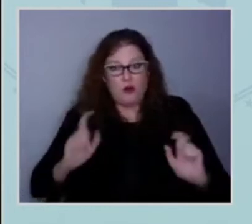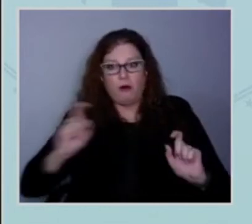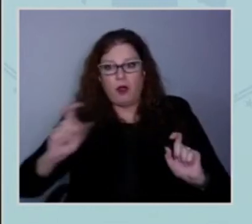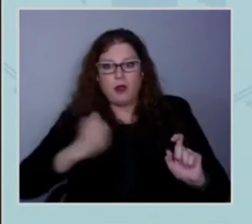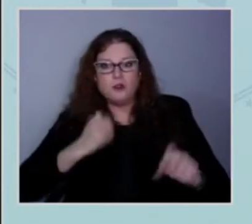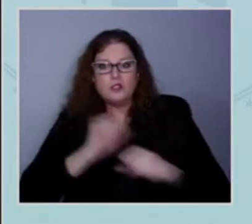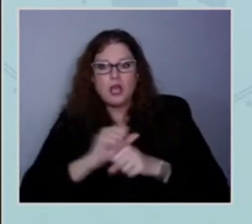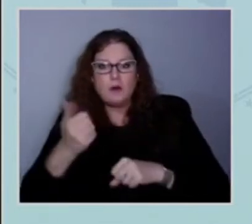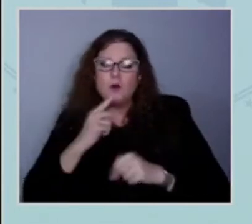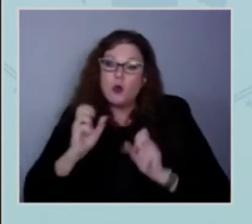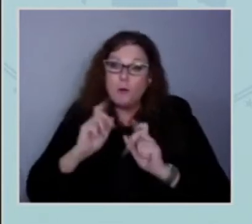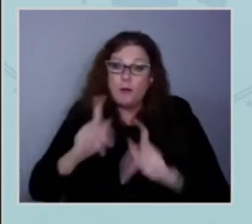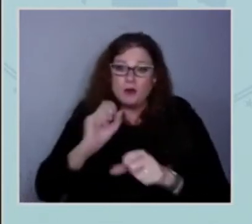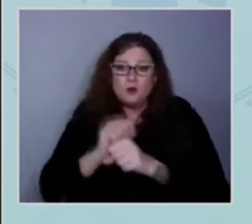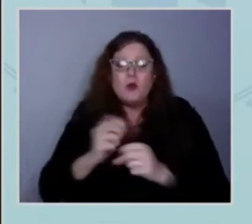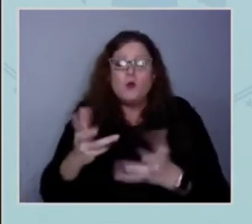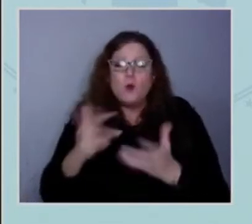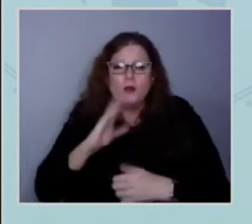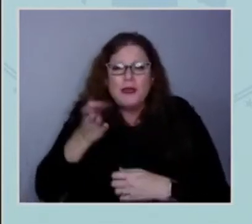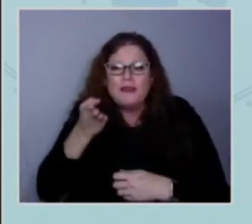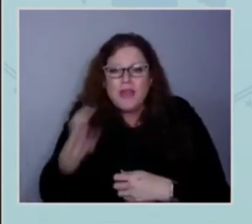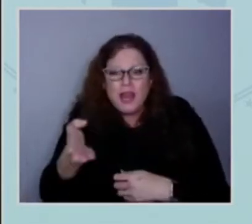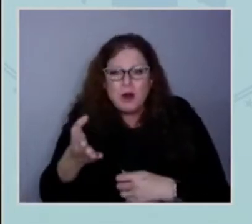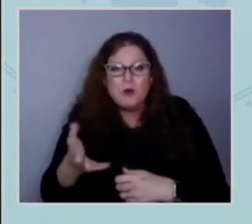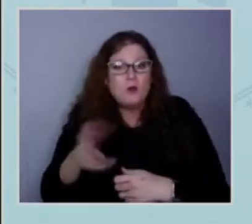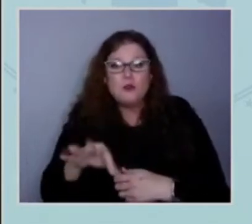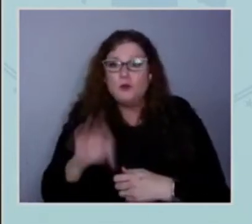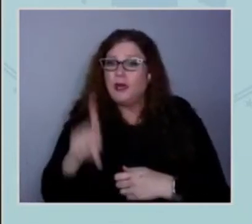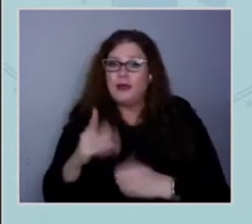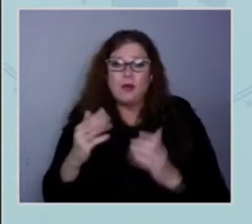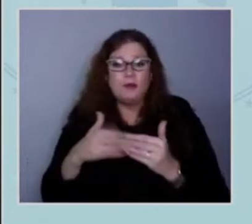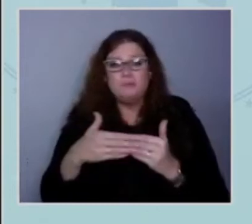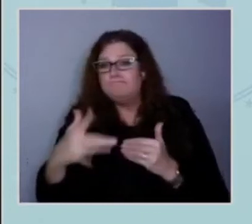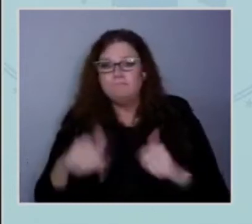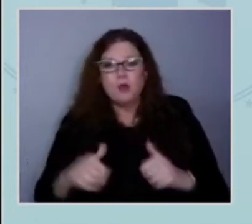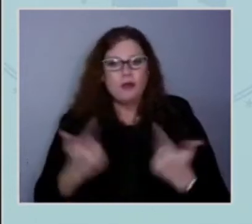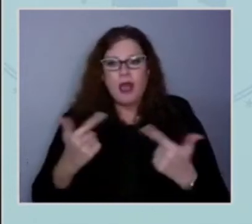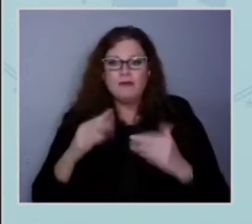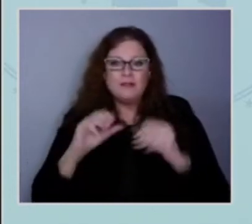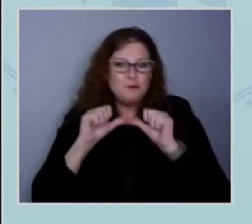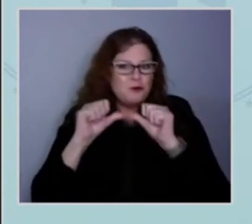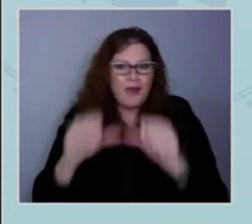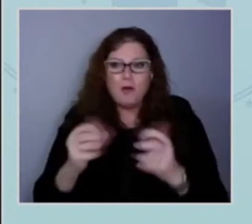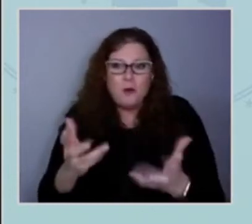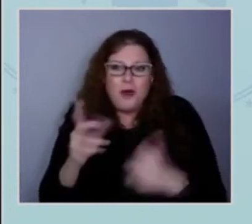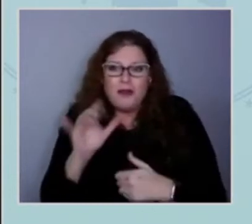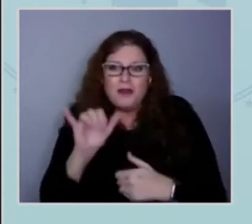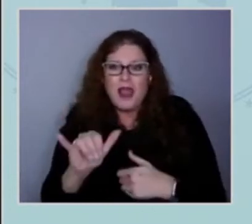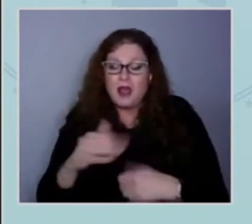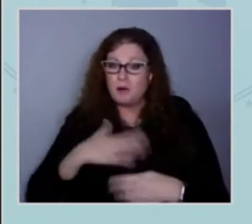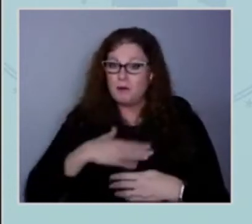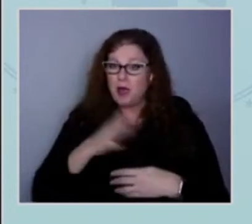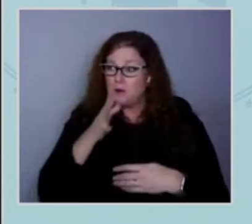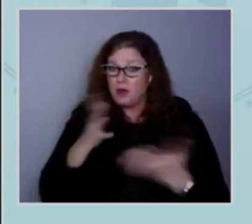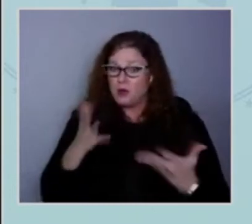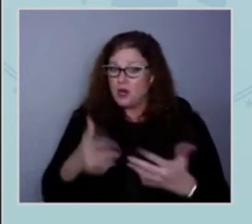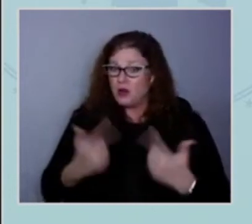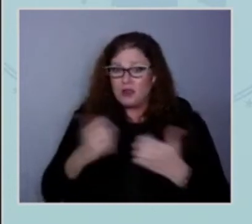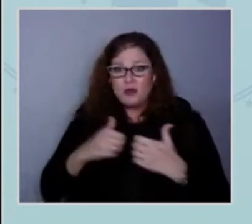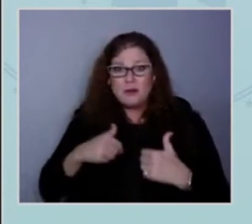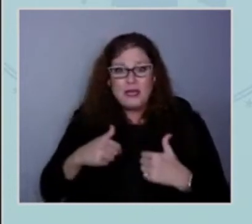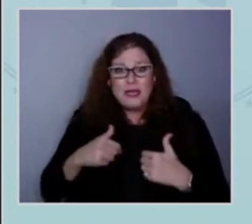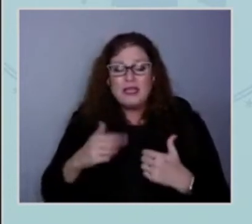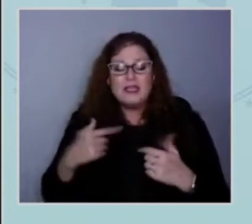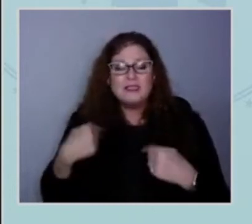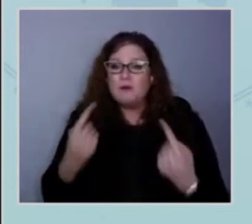they can't give our jobs to somebody else once this is over, that we can come back. We want to be there. We want to pick right back up our lives